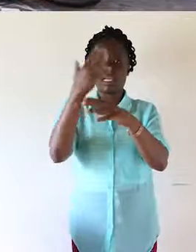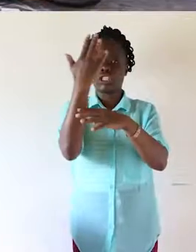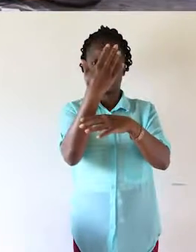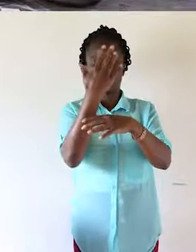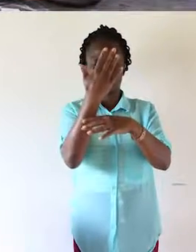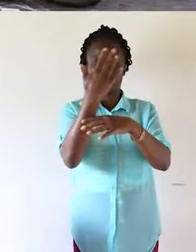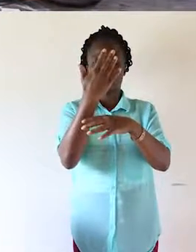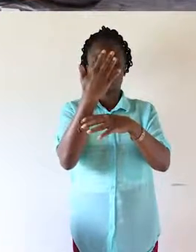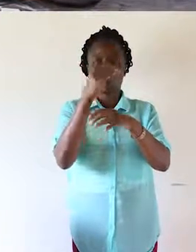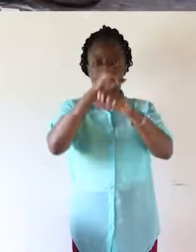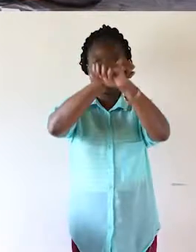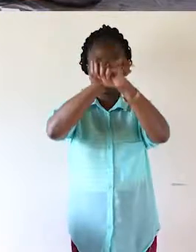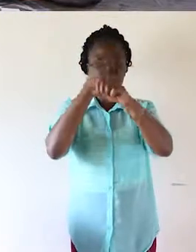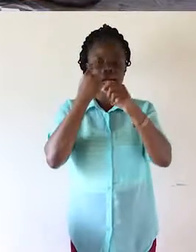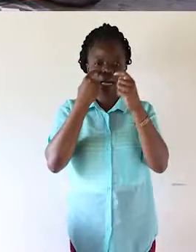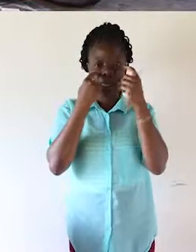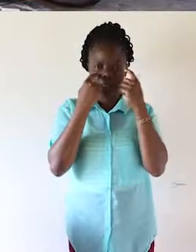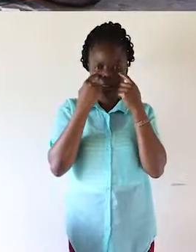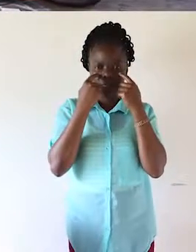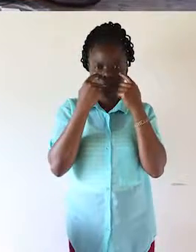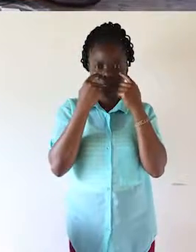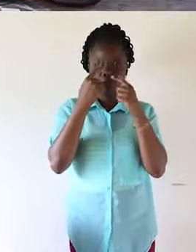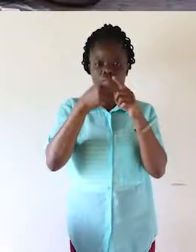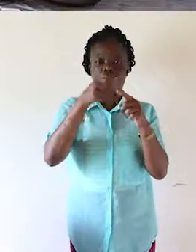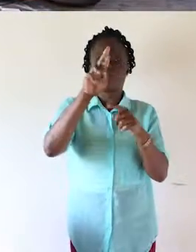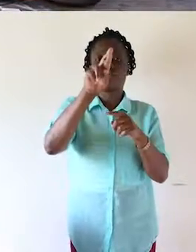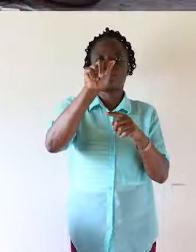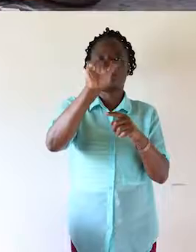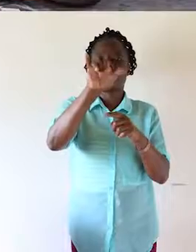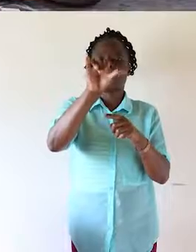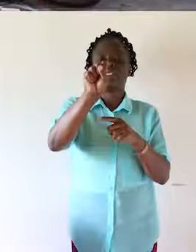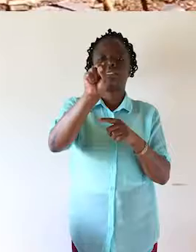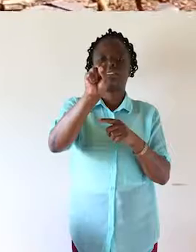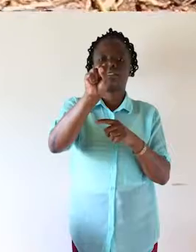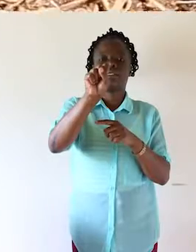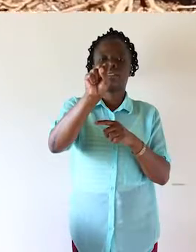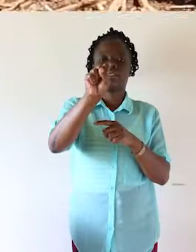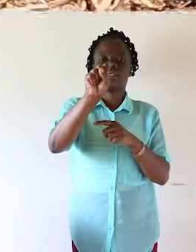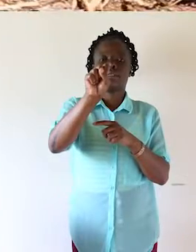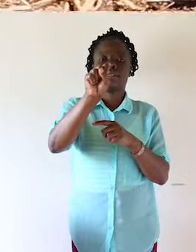shield to protect eyes and faces from rays and sparks.